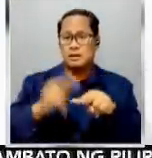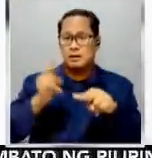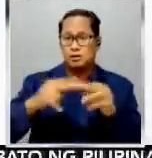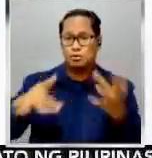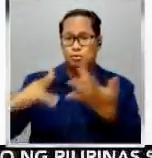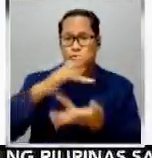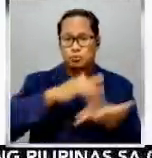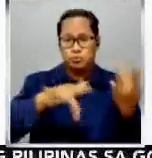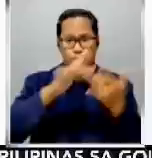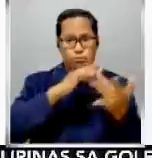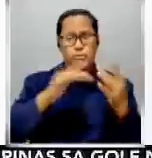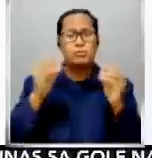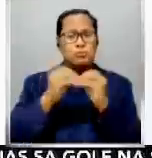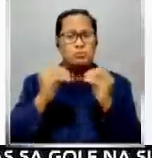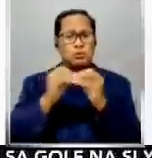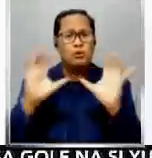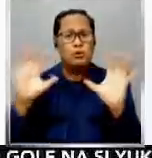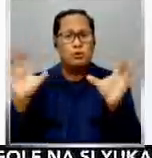gatherings,